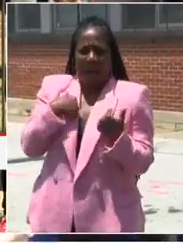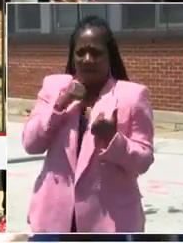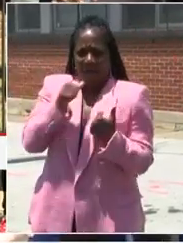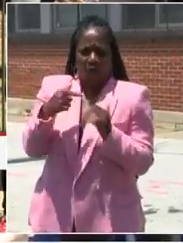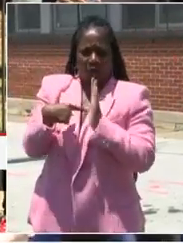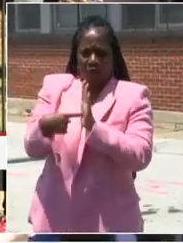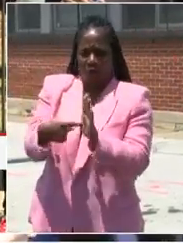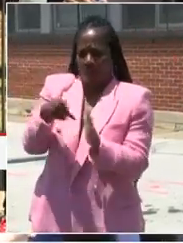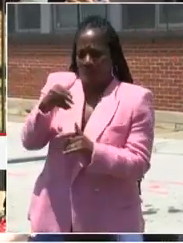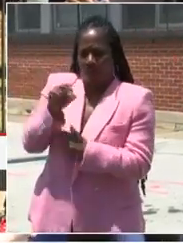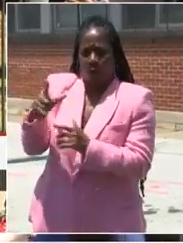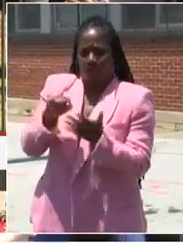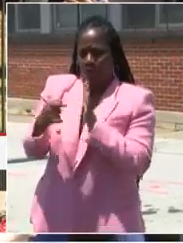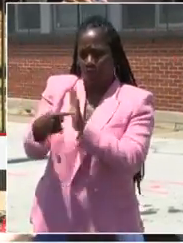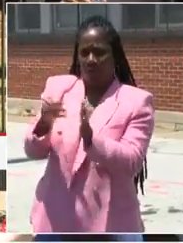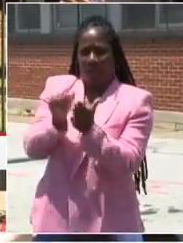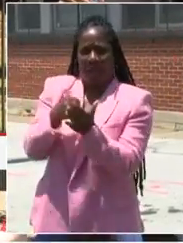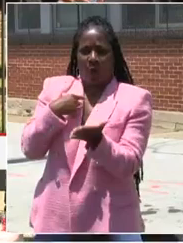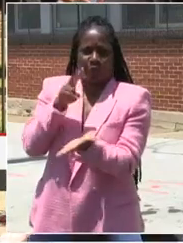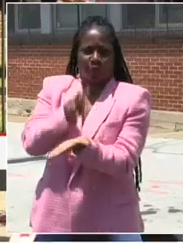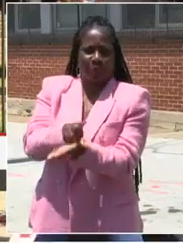that showed that I was losing.